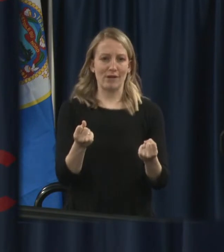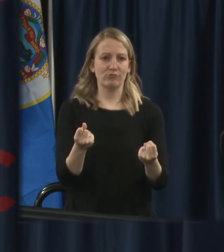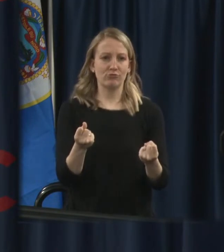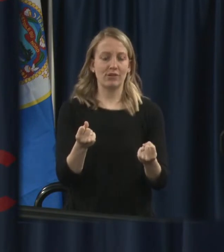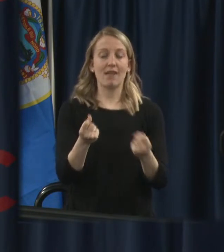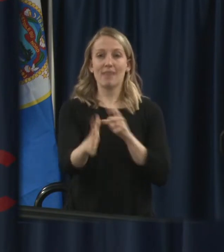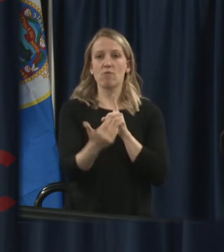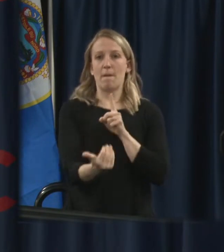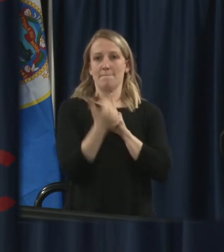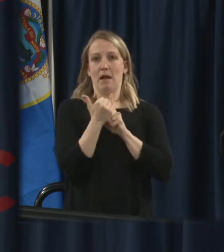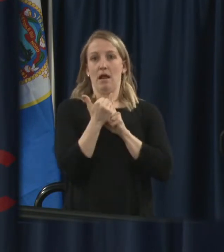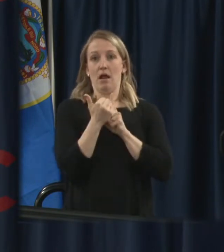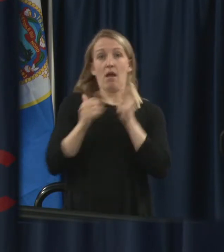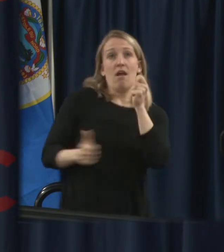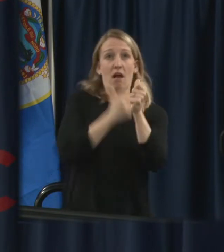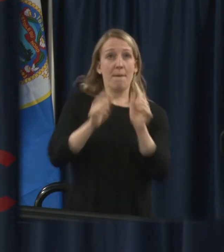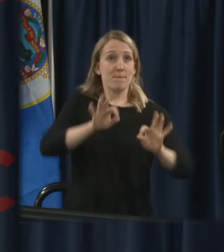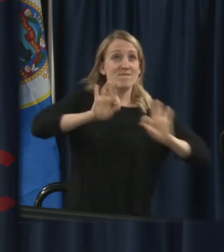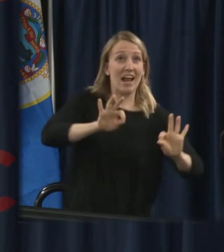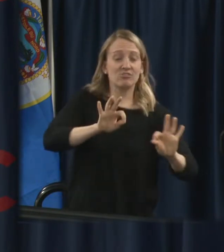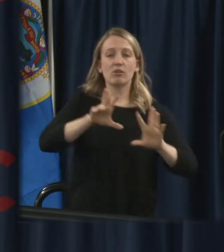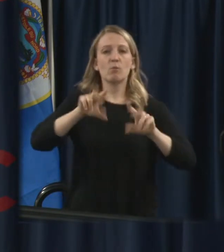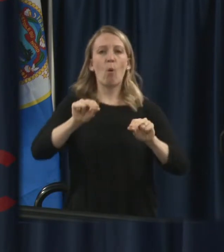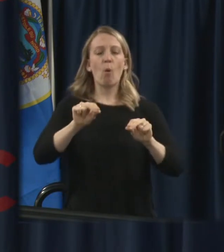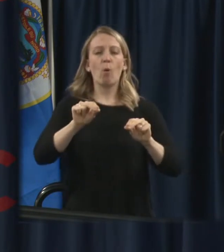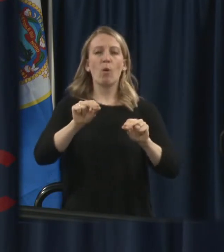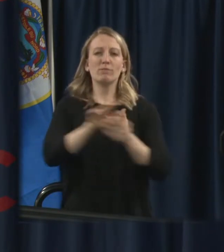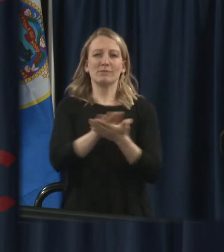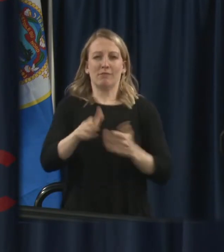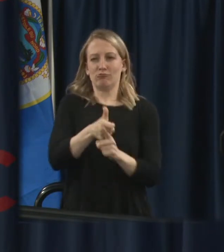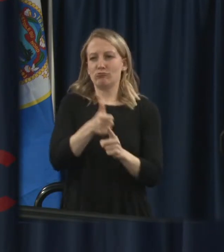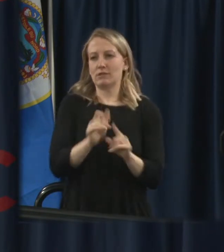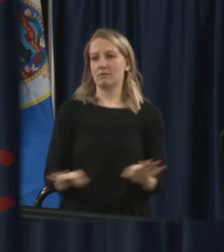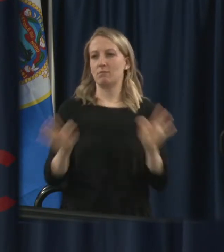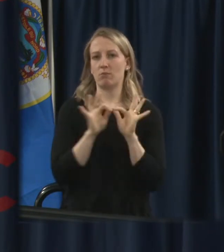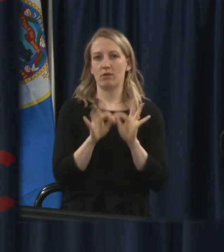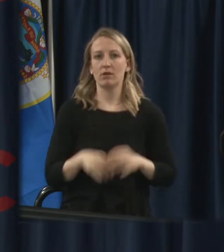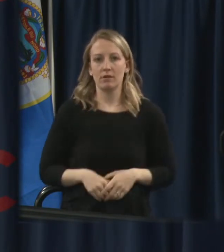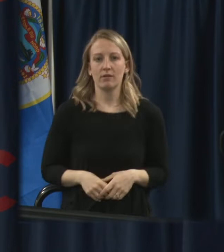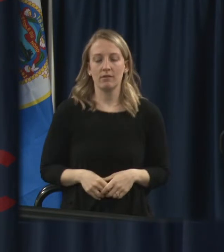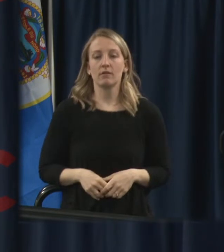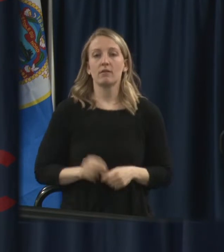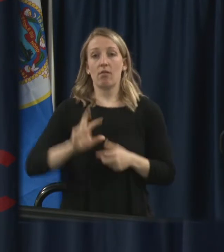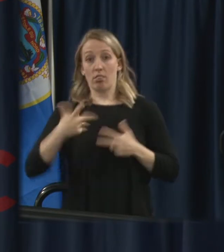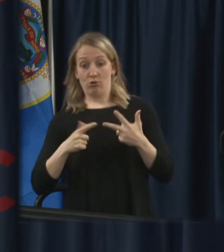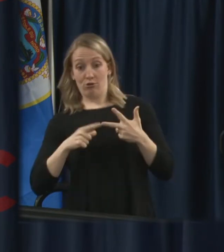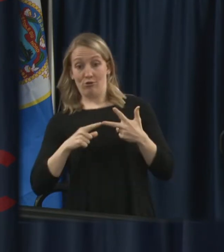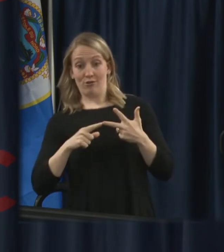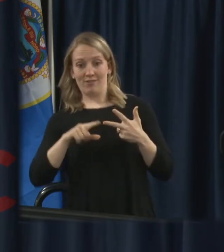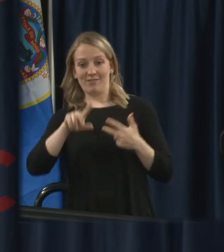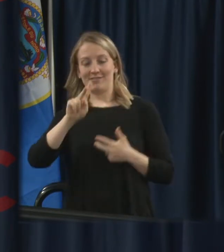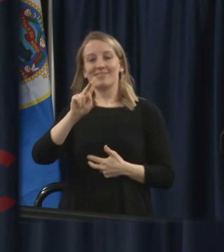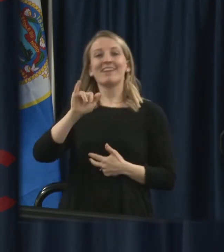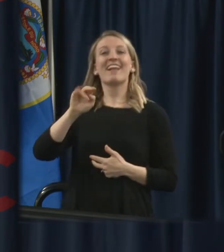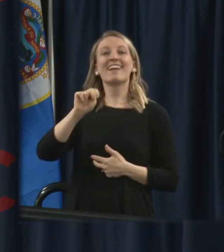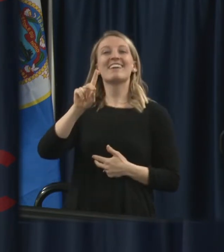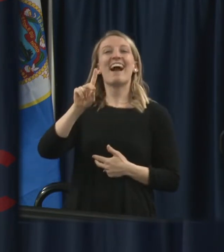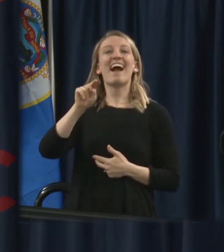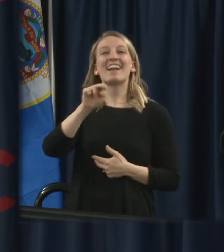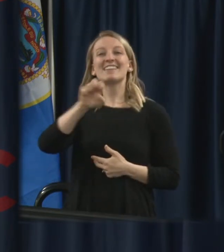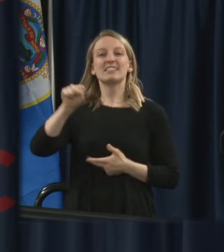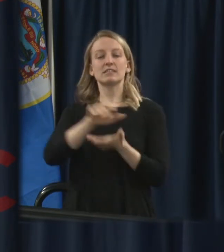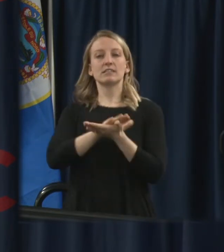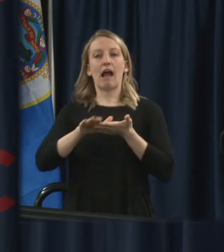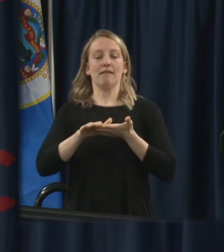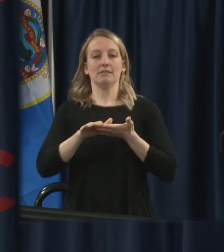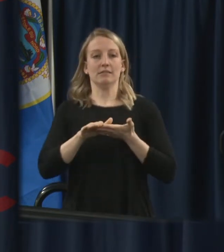none of us should chase perfection. Be kind to yourself. And the third thing is about kindness, and that is a reminder